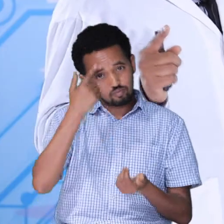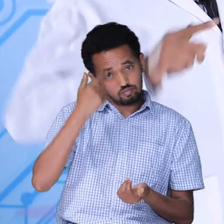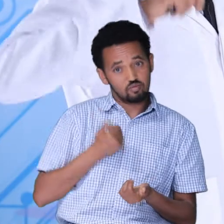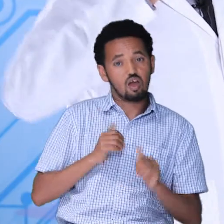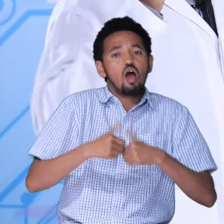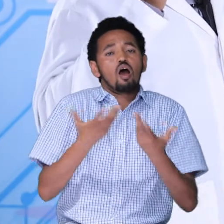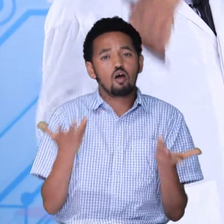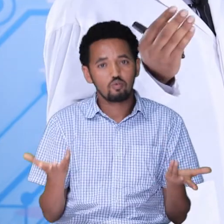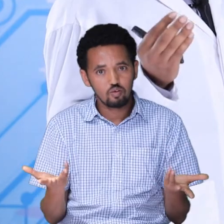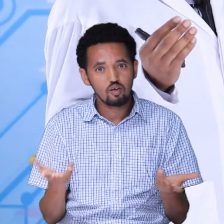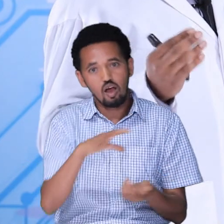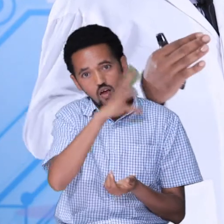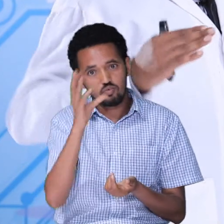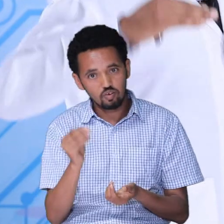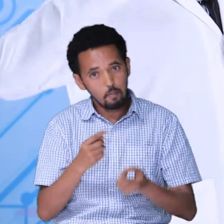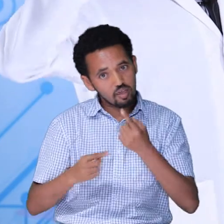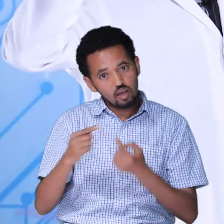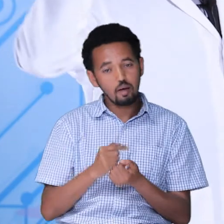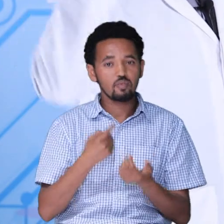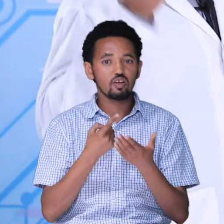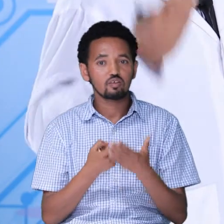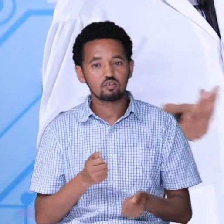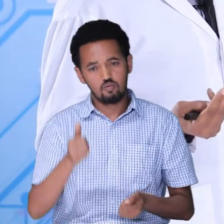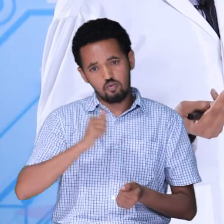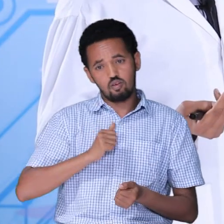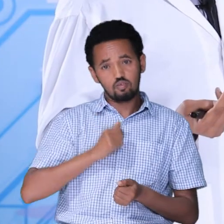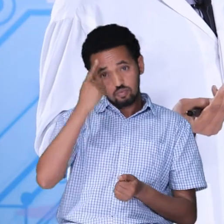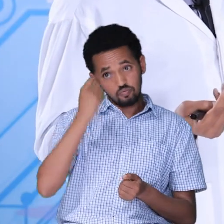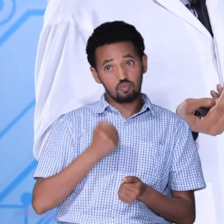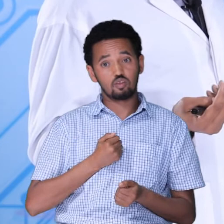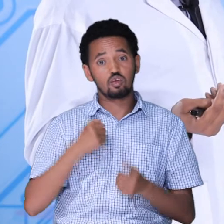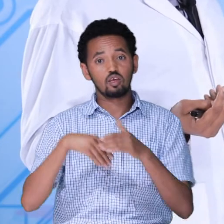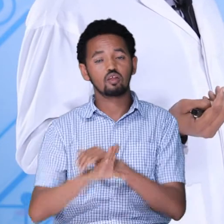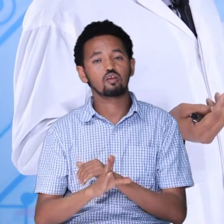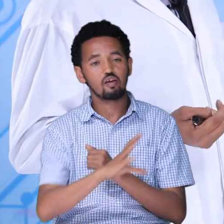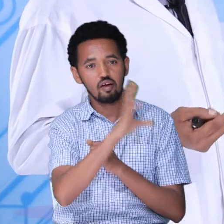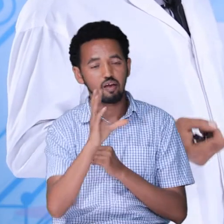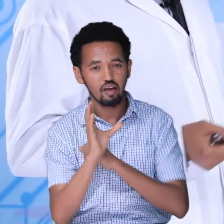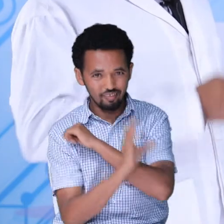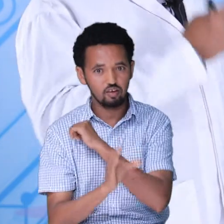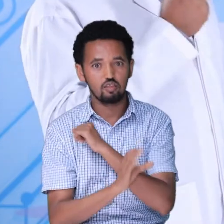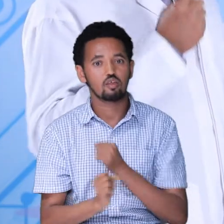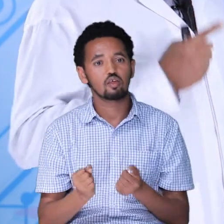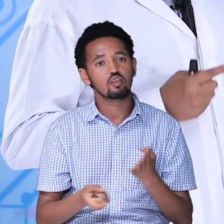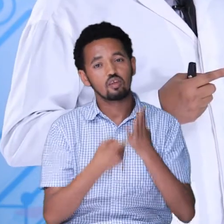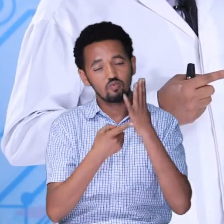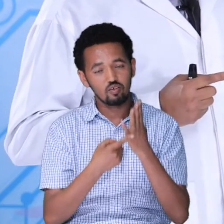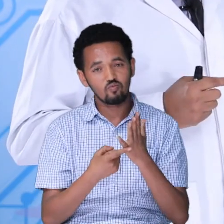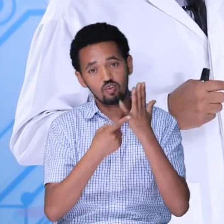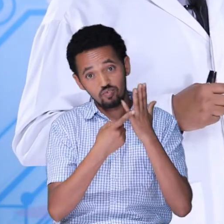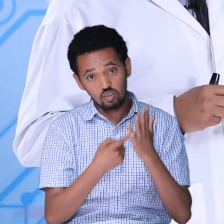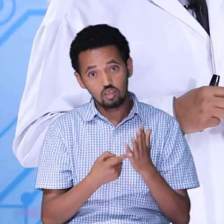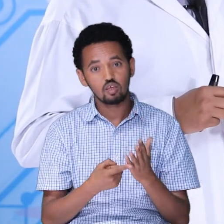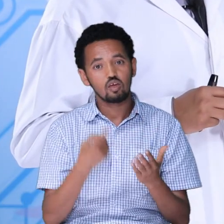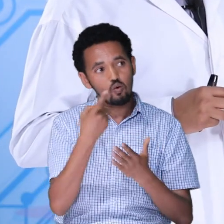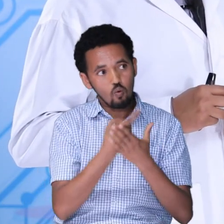student, how Africa become a self-reliant country? The fifth one, what have been